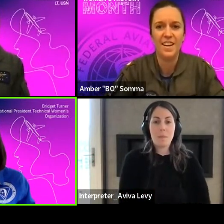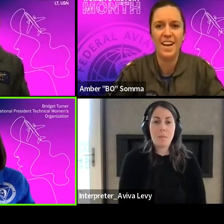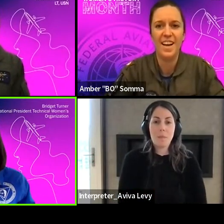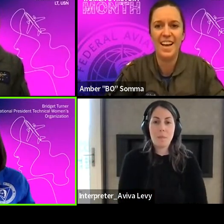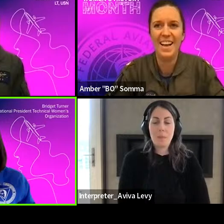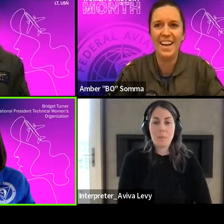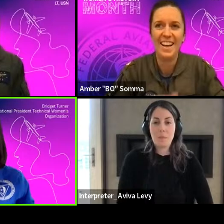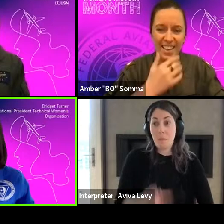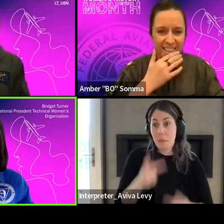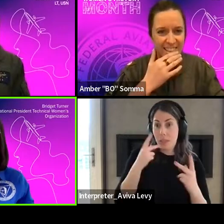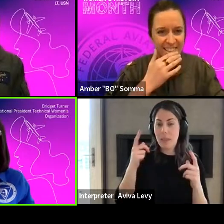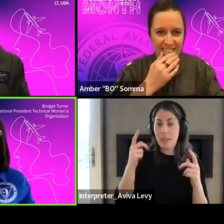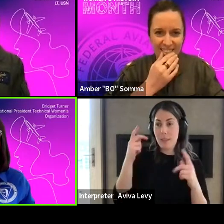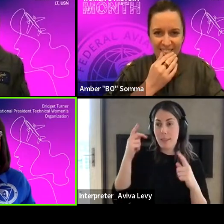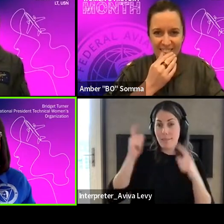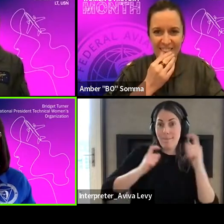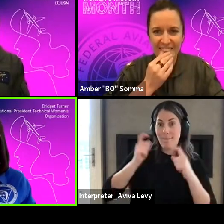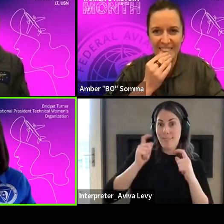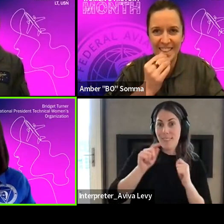I see the looks on your faces.